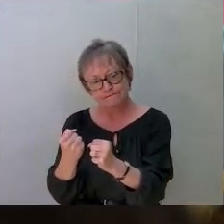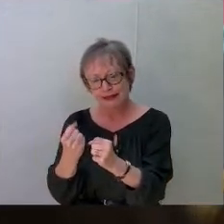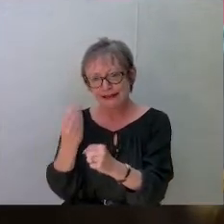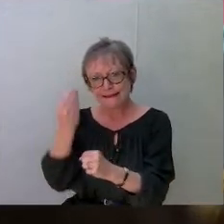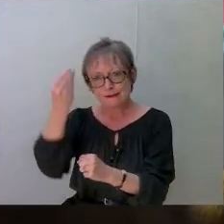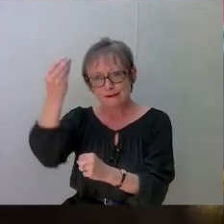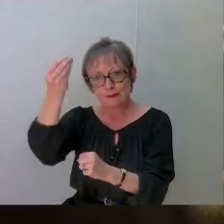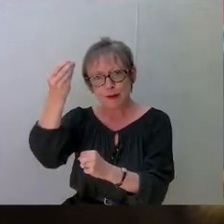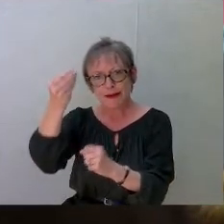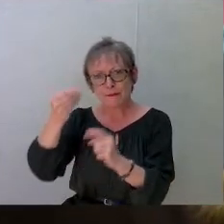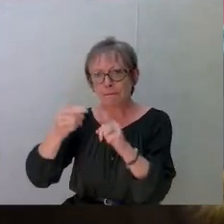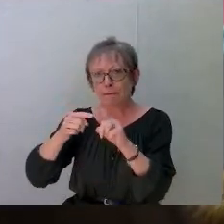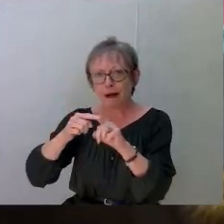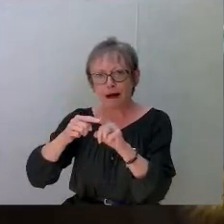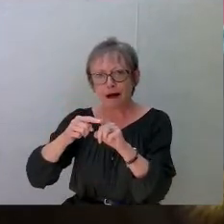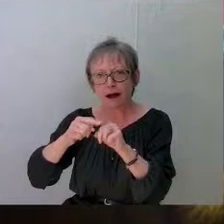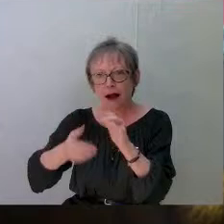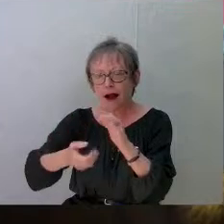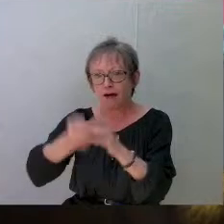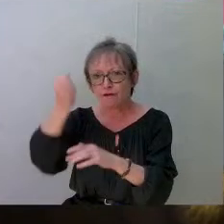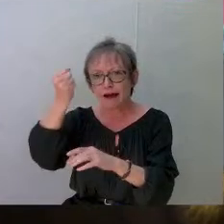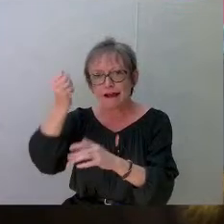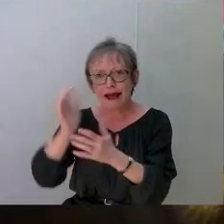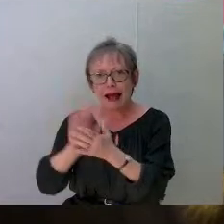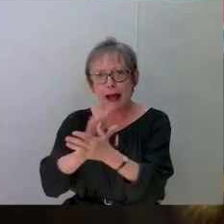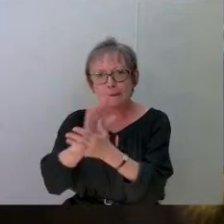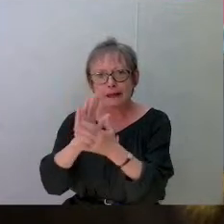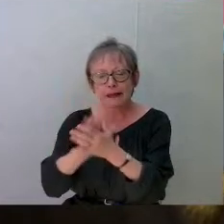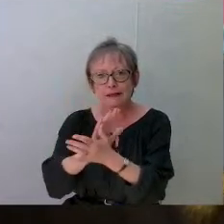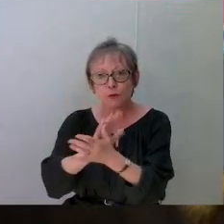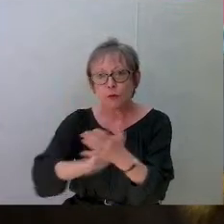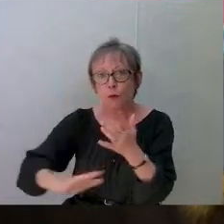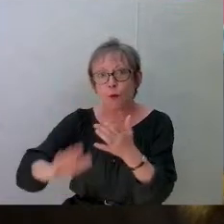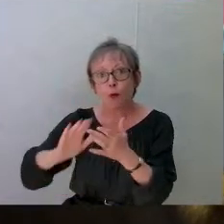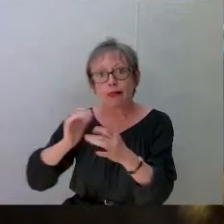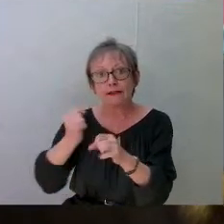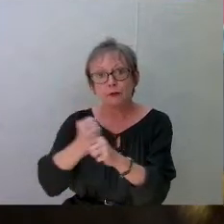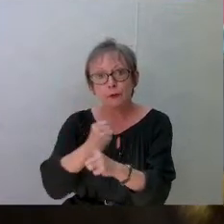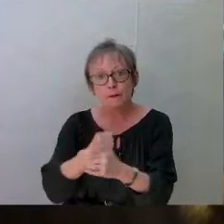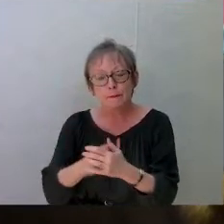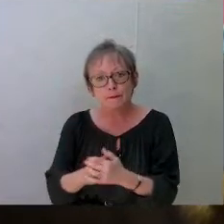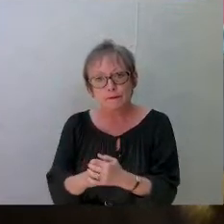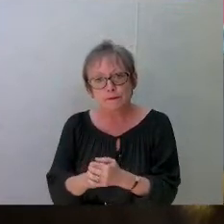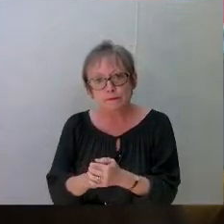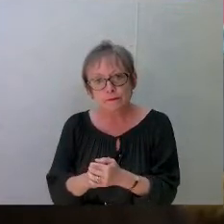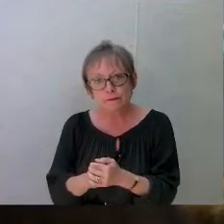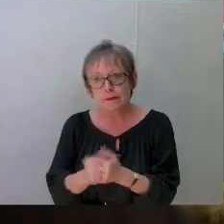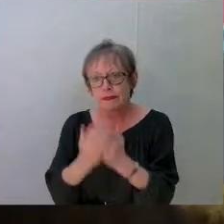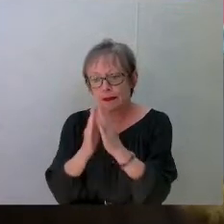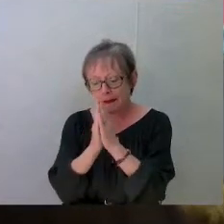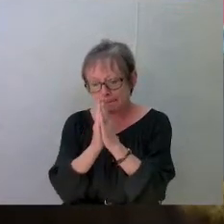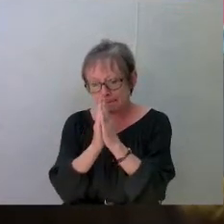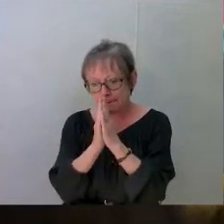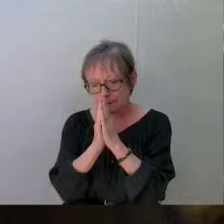spirit and find great happiness in all that they do. Amen.